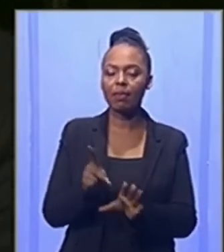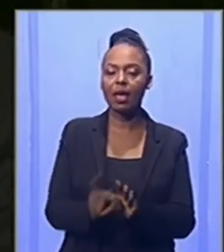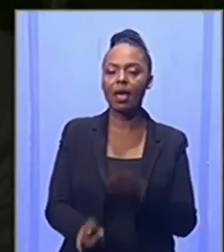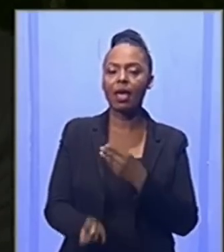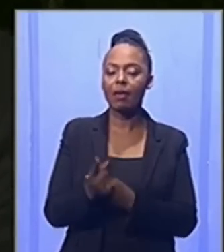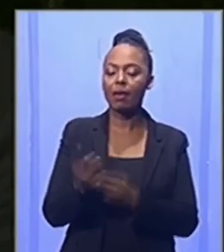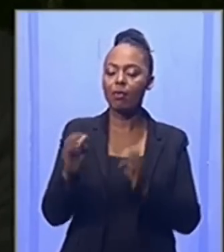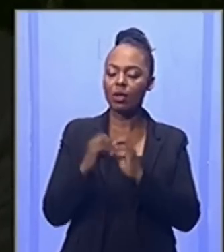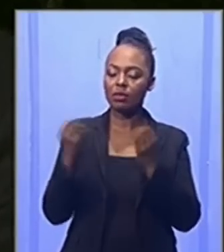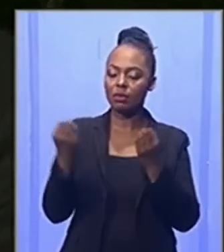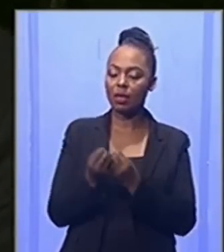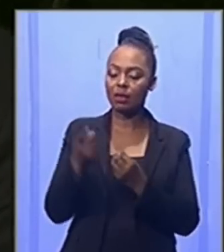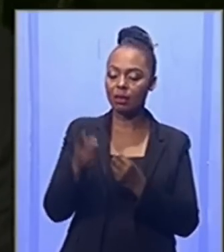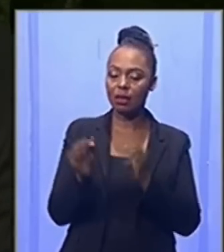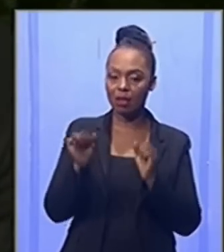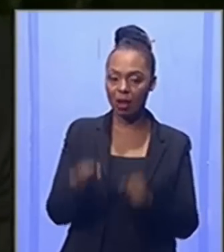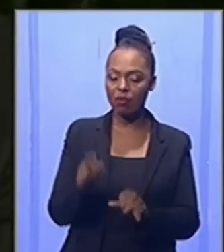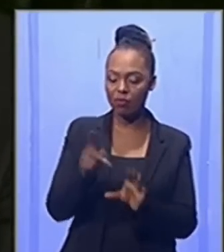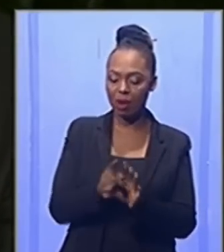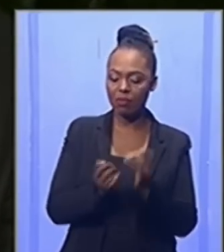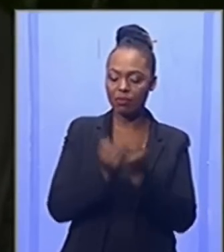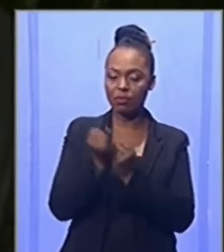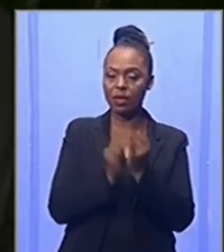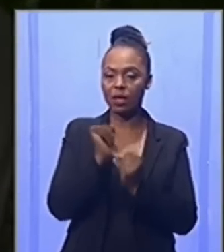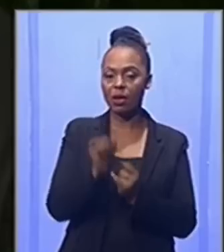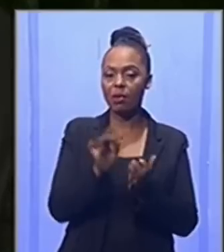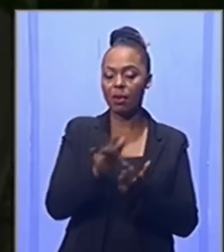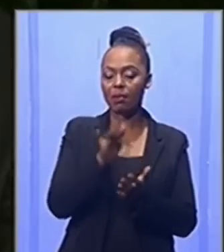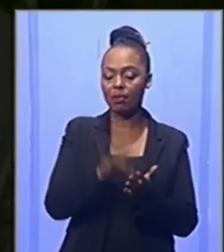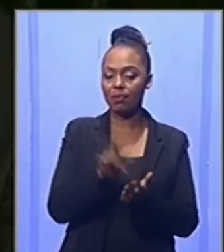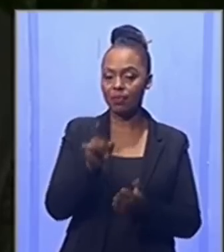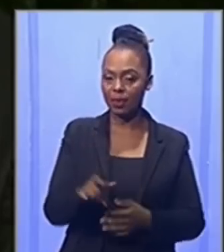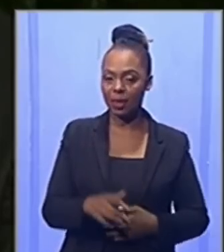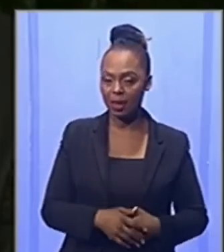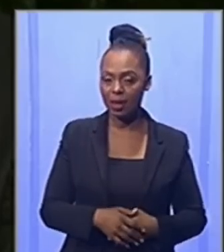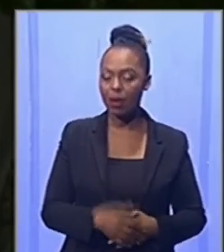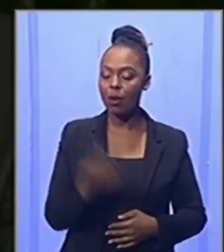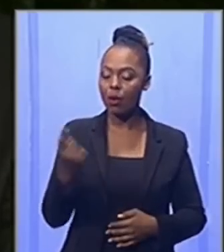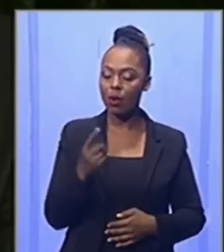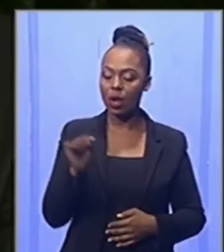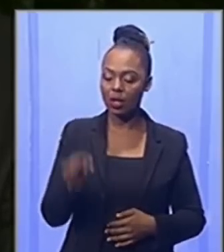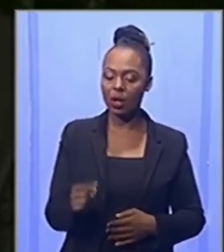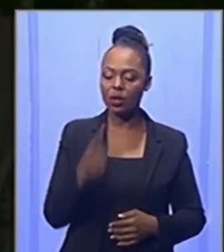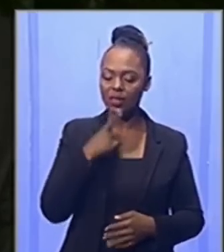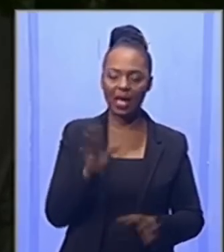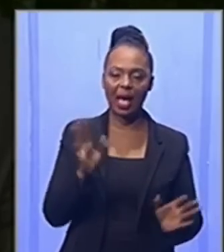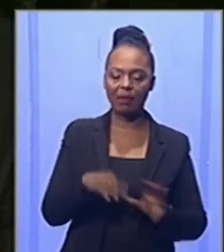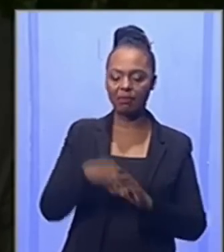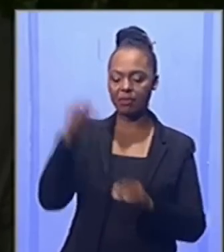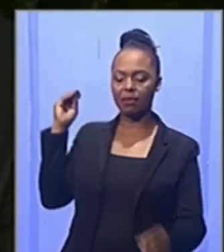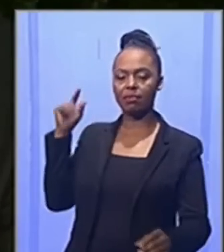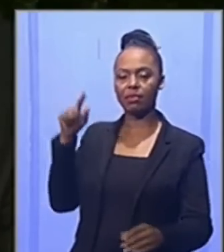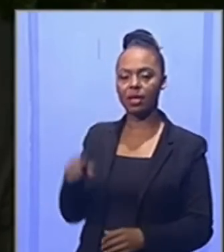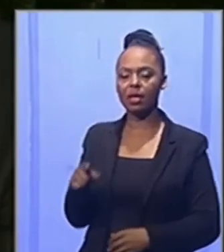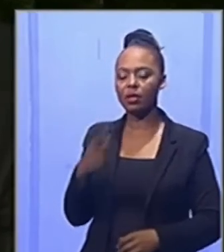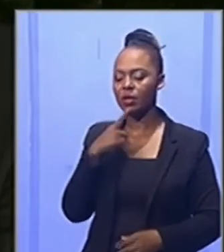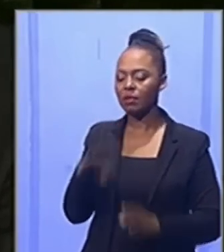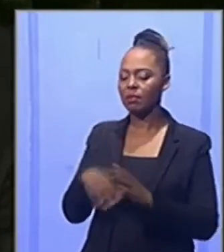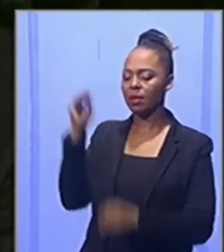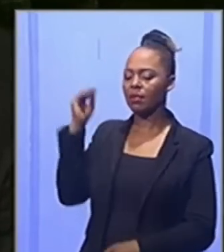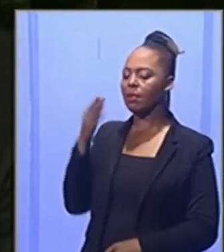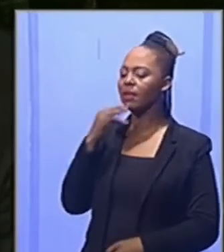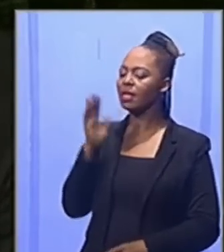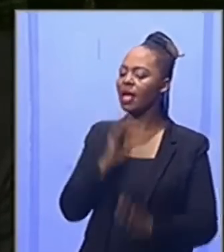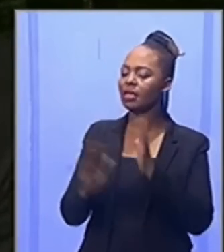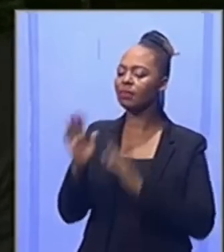these elections, and you were one of the presidential candidates, but you took a decision to pull out. Can you